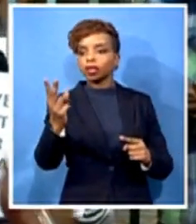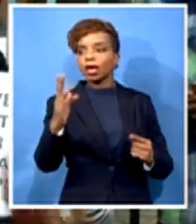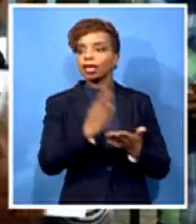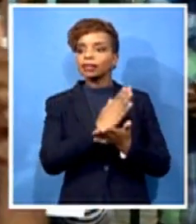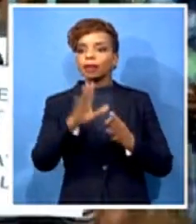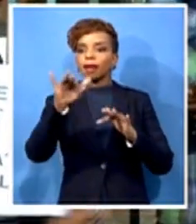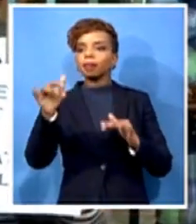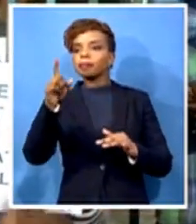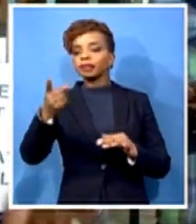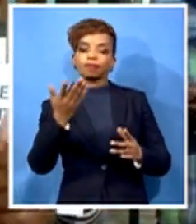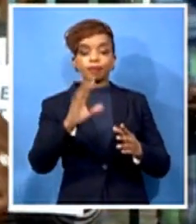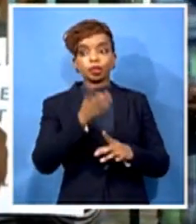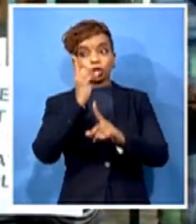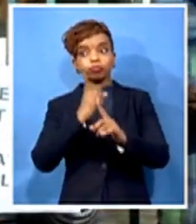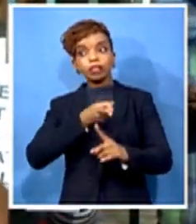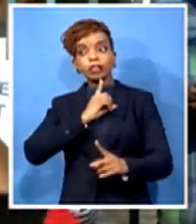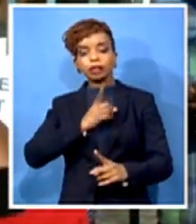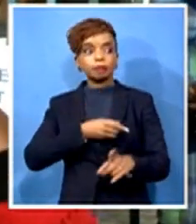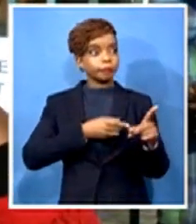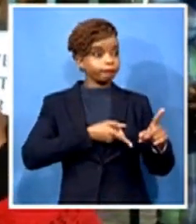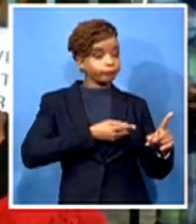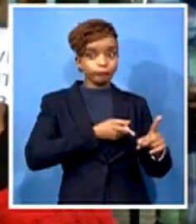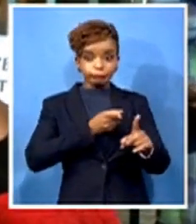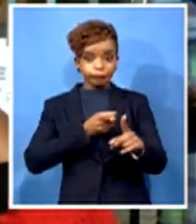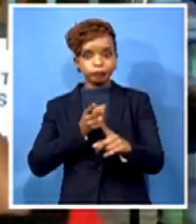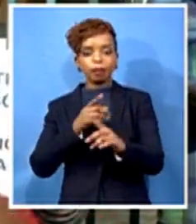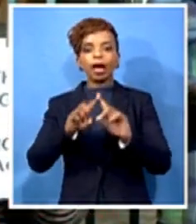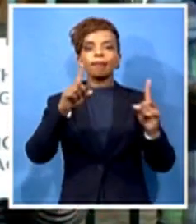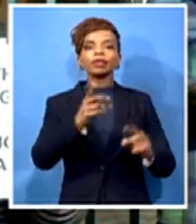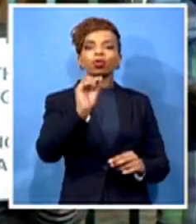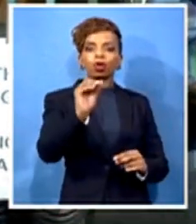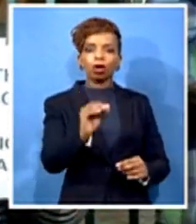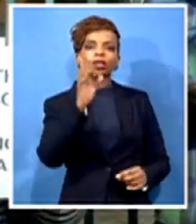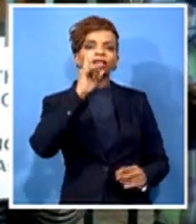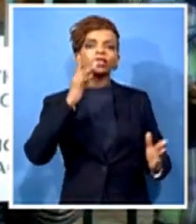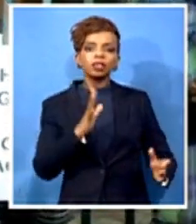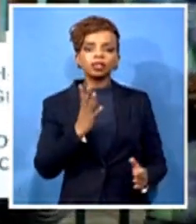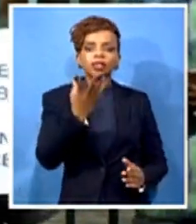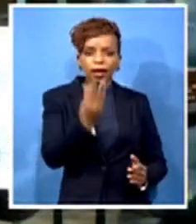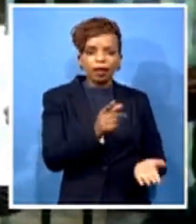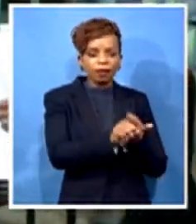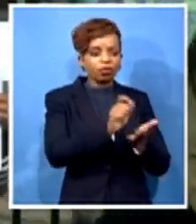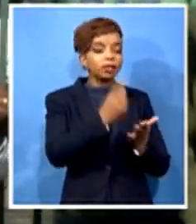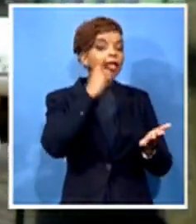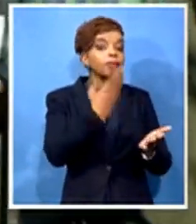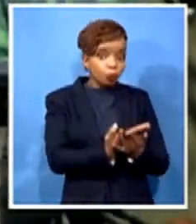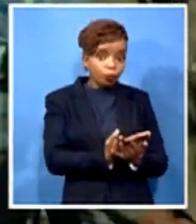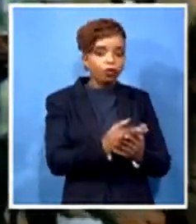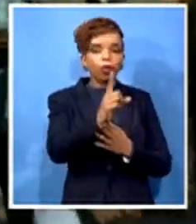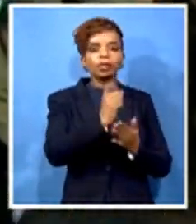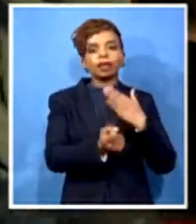teachers who are willing to come out. We do have written proof of what is actually happening in the school. Thank you very much. That is one of the parents,